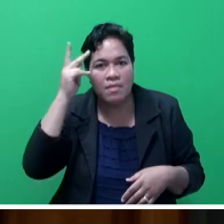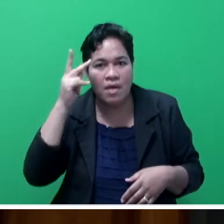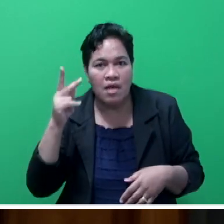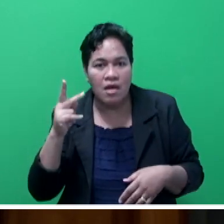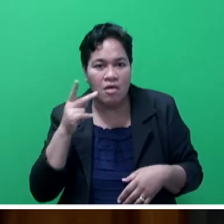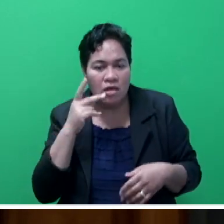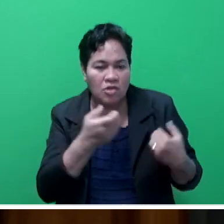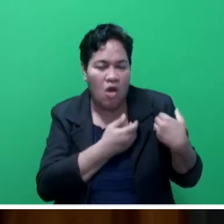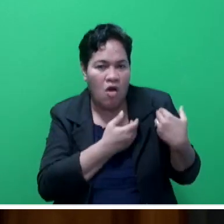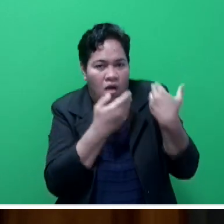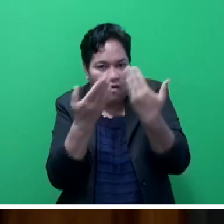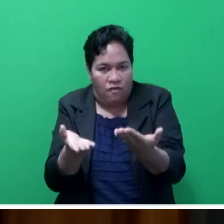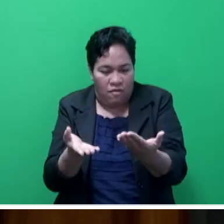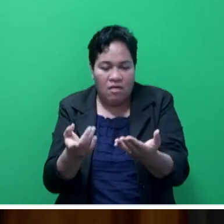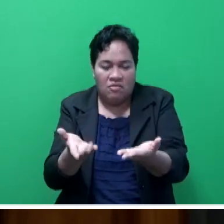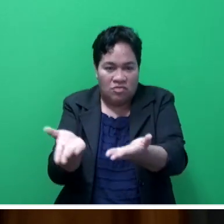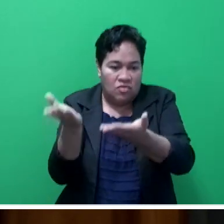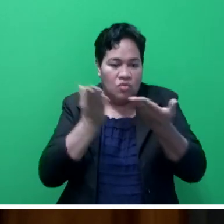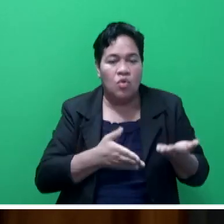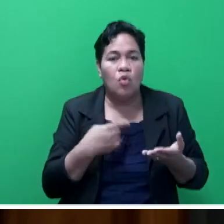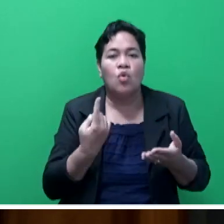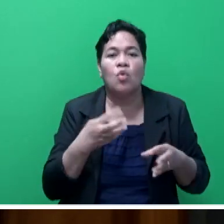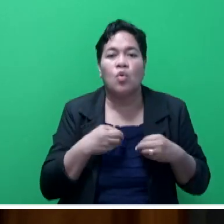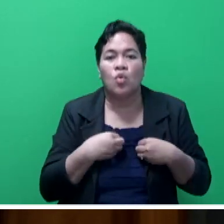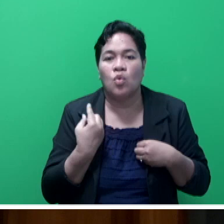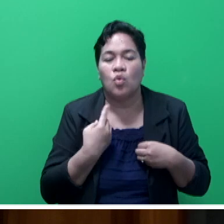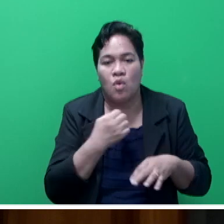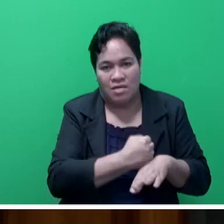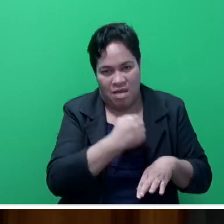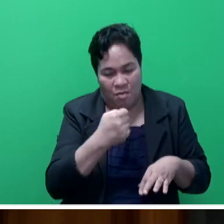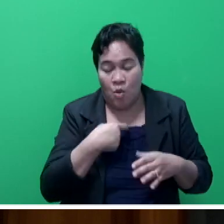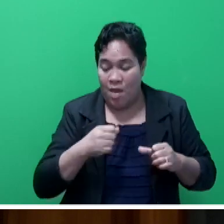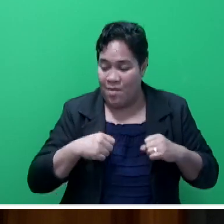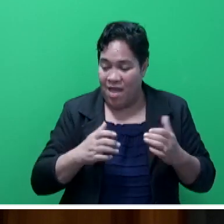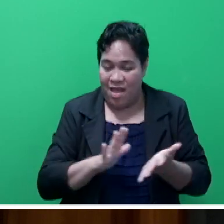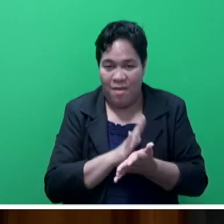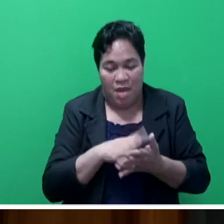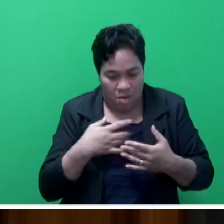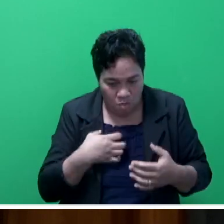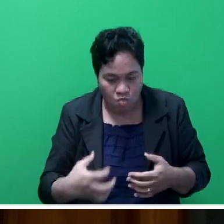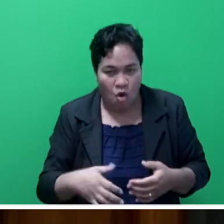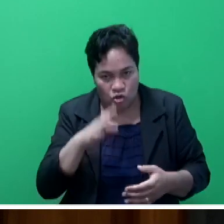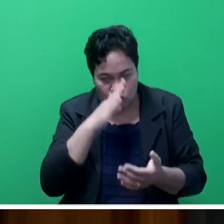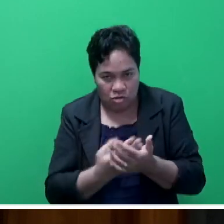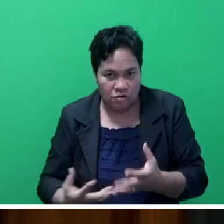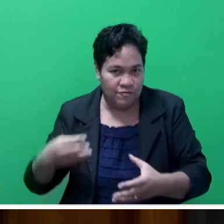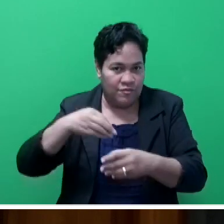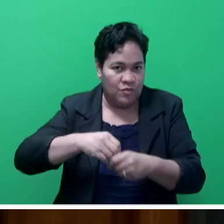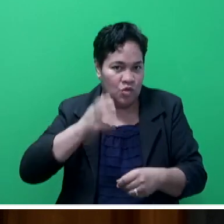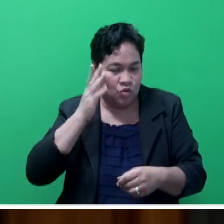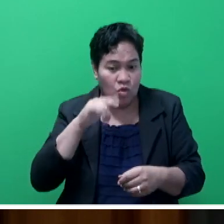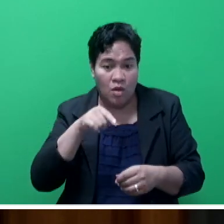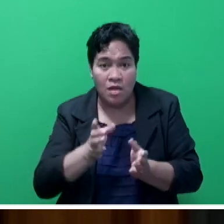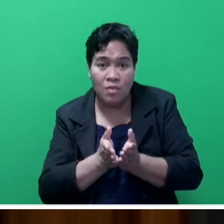Fijian parents, and we are proud to say we have more children in our schools today. Mr. Speaker, said the boat and outboard engine assistance program has been